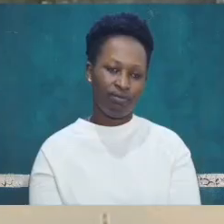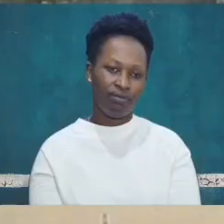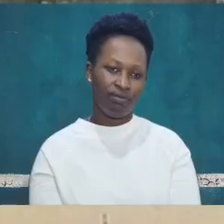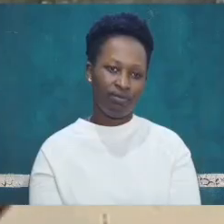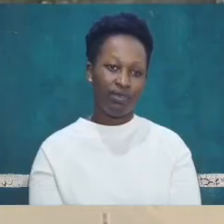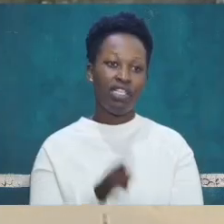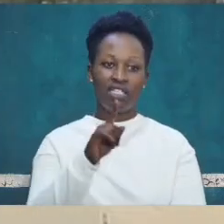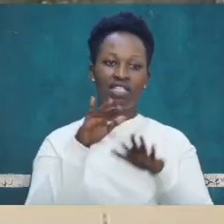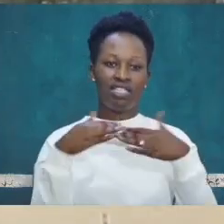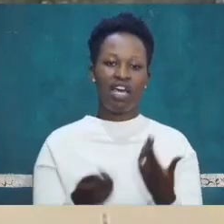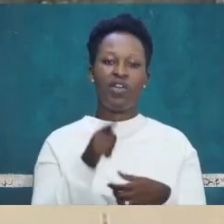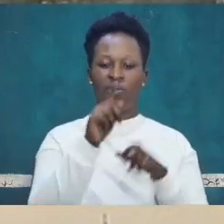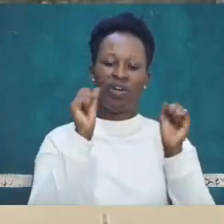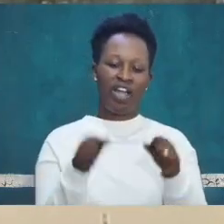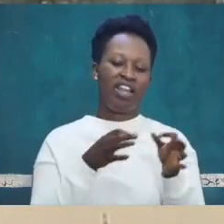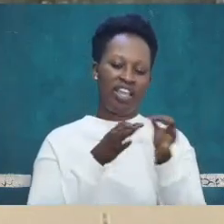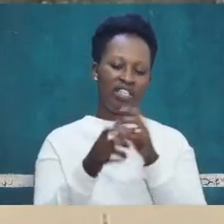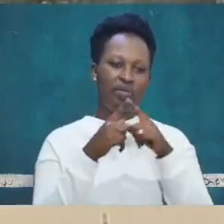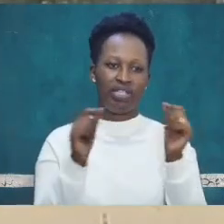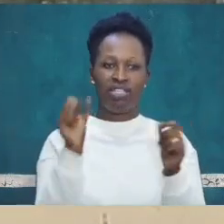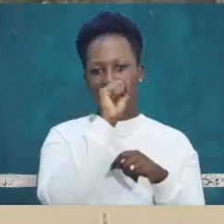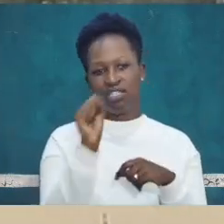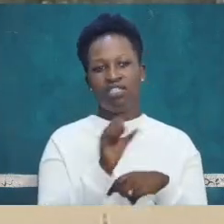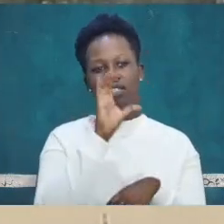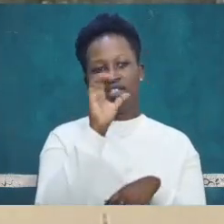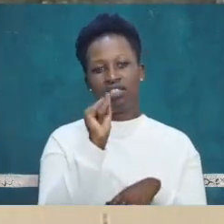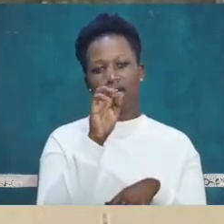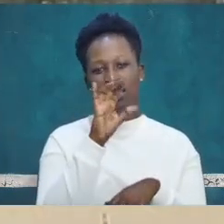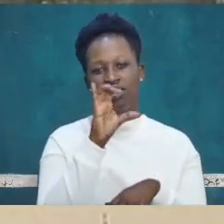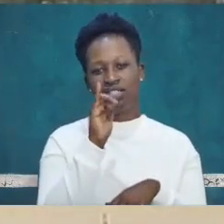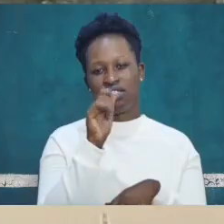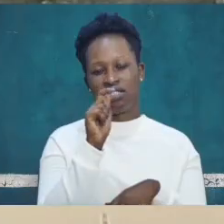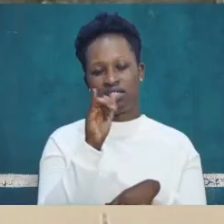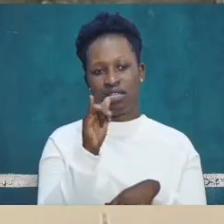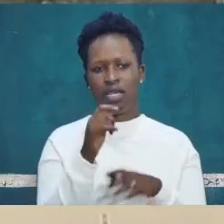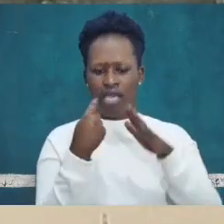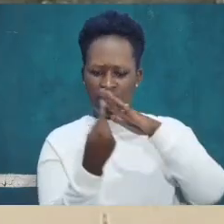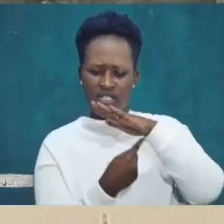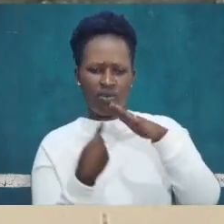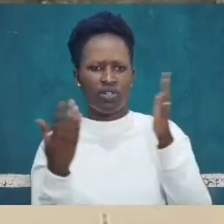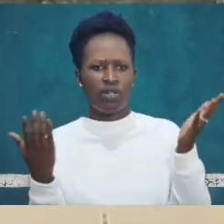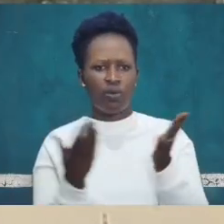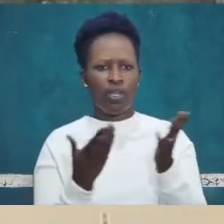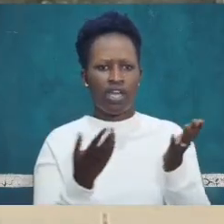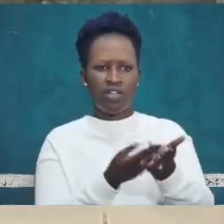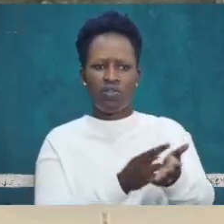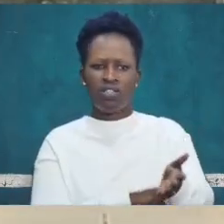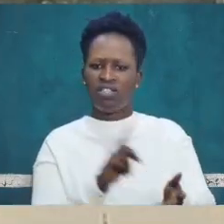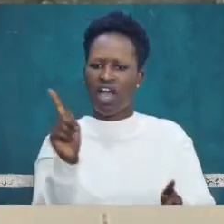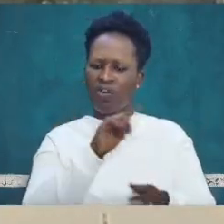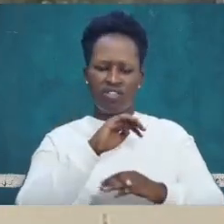This is how you can explain the term scarcity. A situation where resources are not enough to satisfy human needs. And therefore,